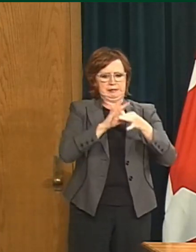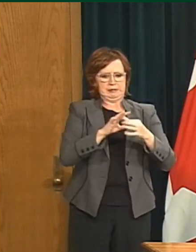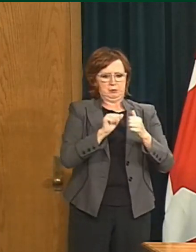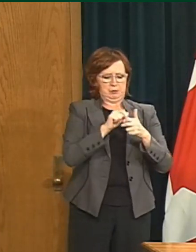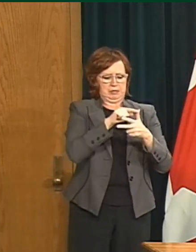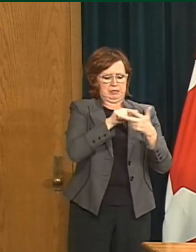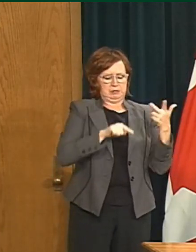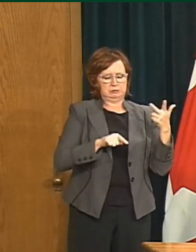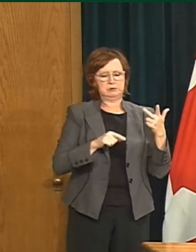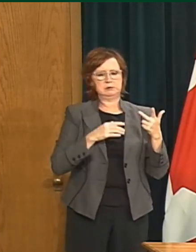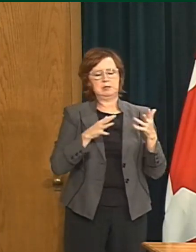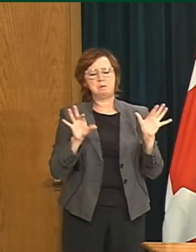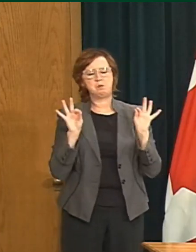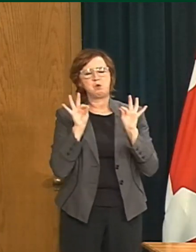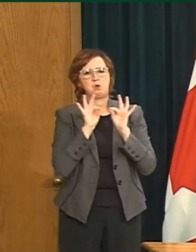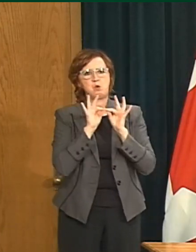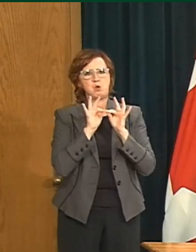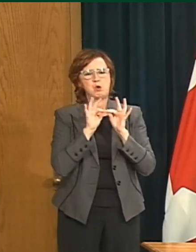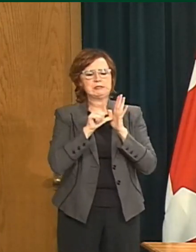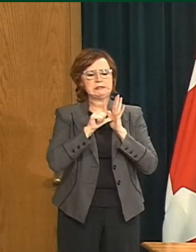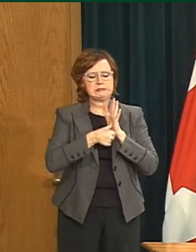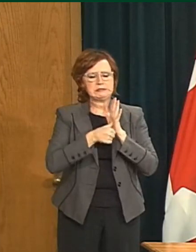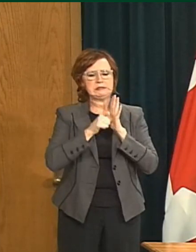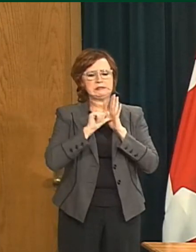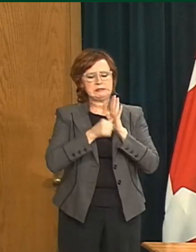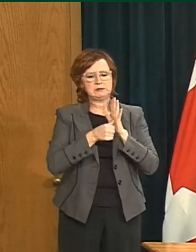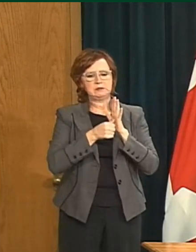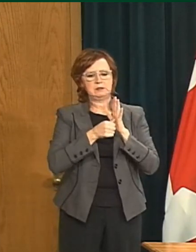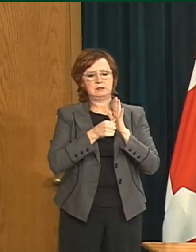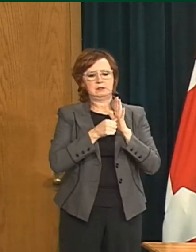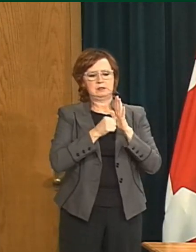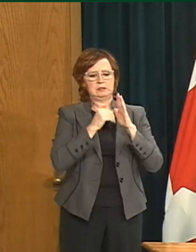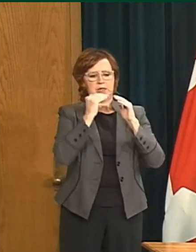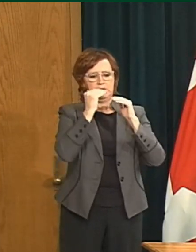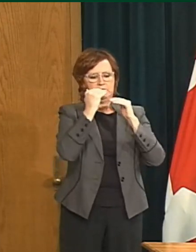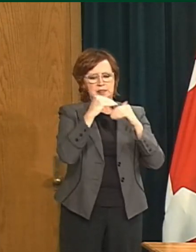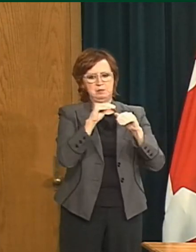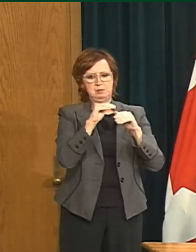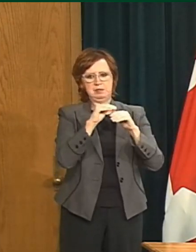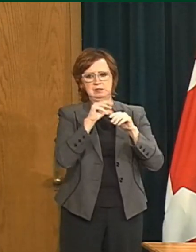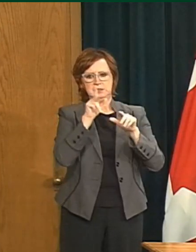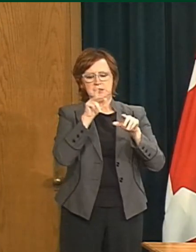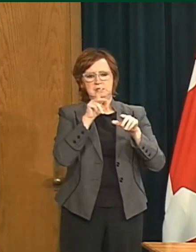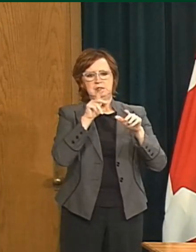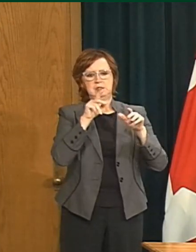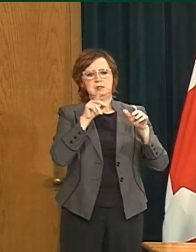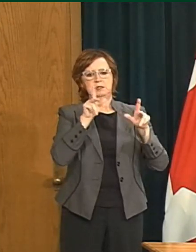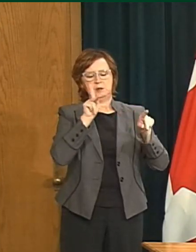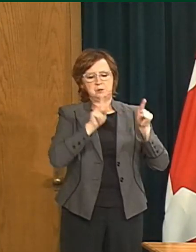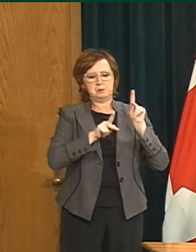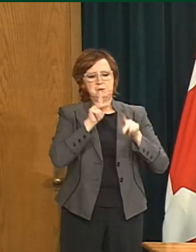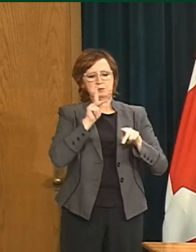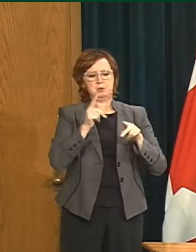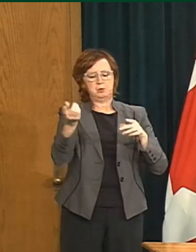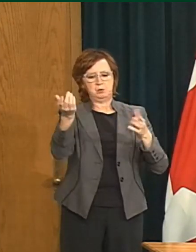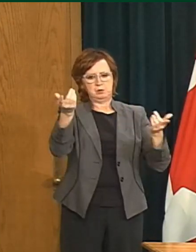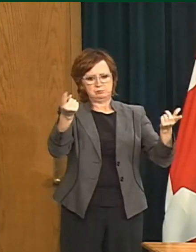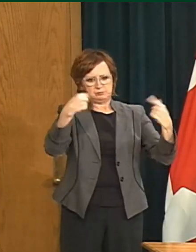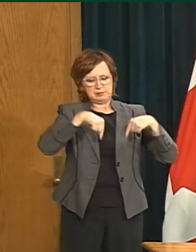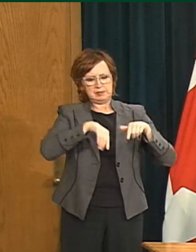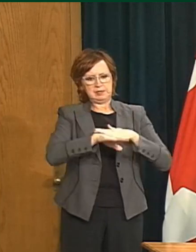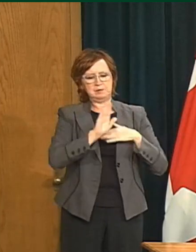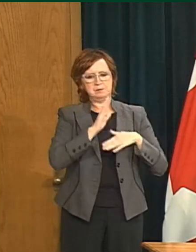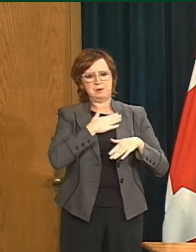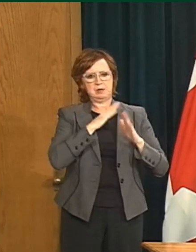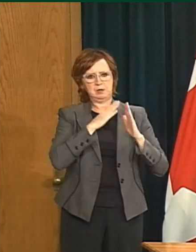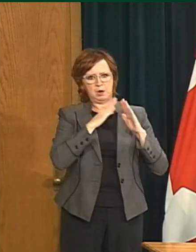face-to-face gatherings, whether at home or in other settings. It is really important that we continue to practice physical distancing over the next